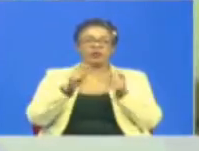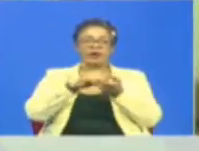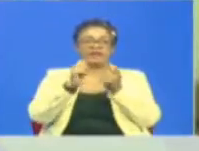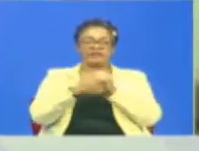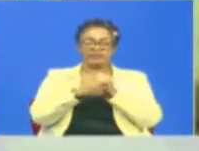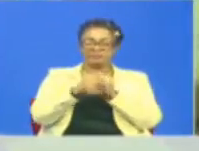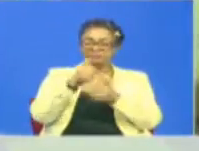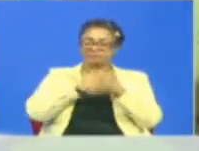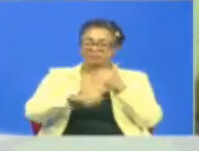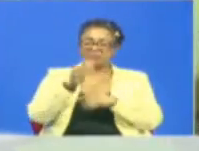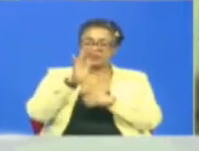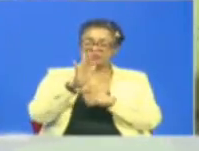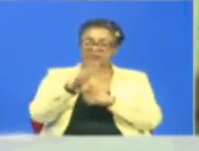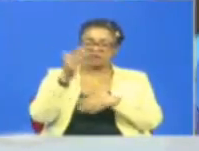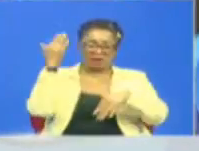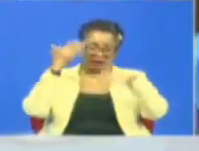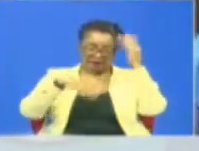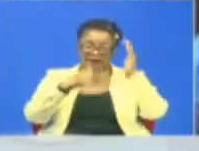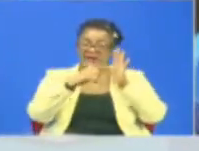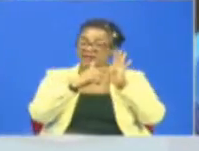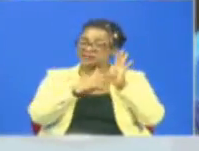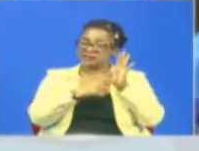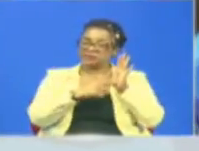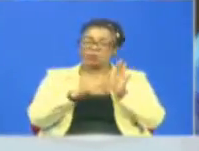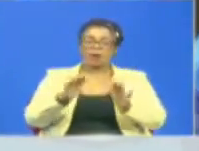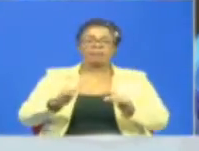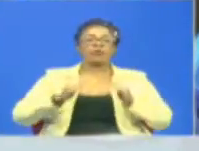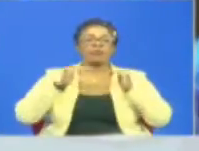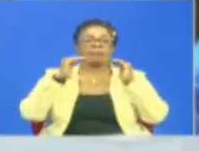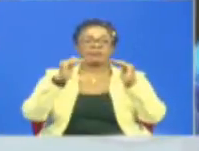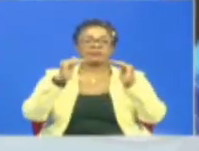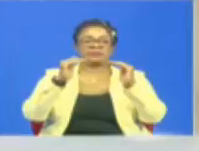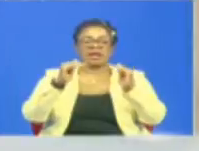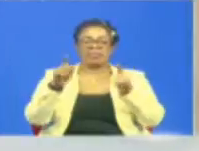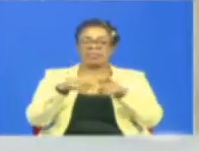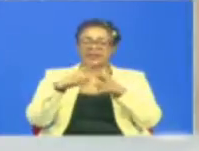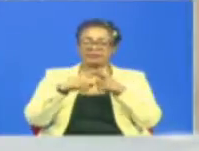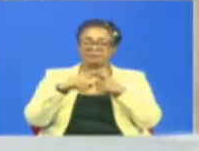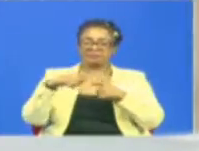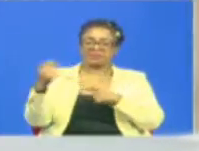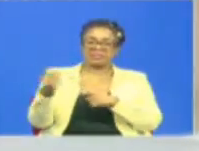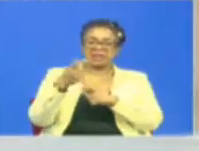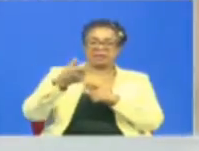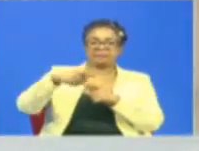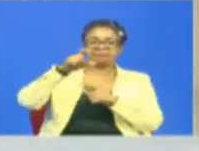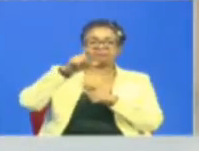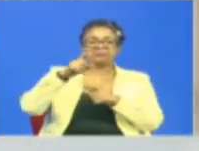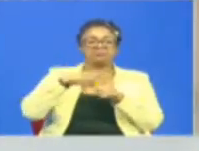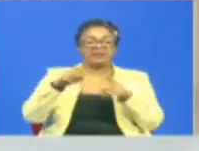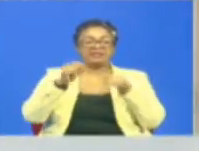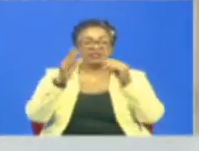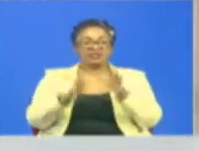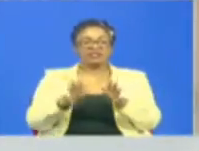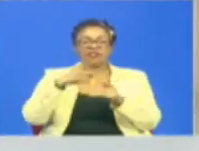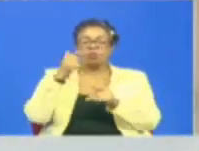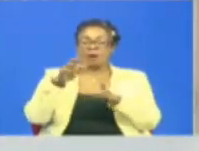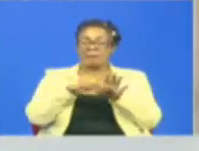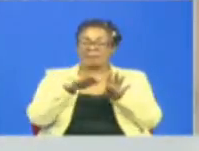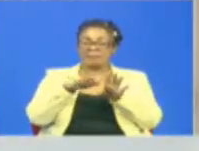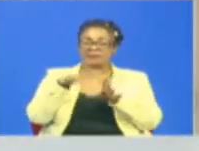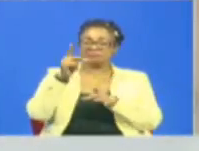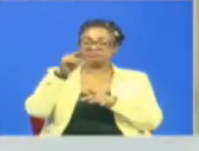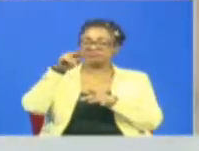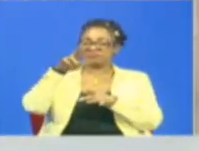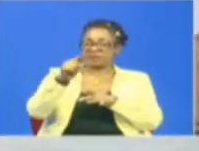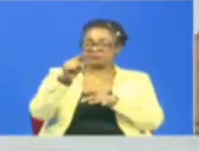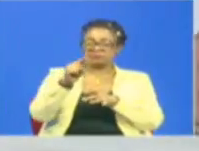under its career progression guidelines were promoted and their wallets were a bit fatter. But teachers who are members of KNUT missed out on